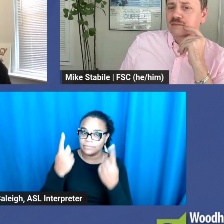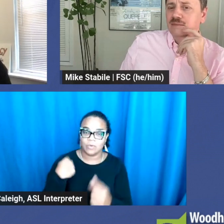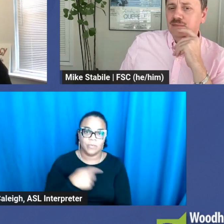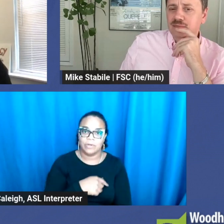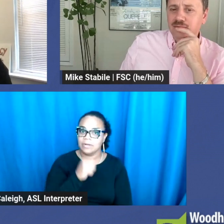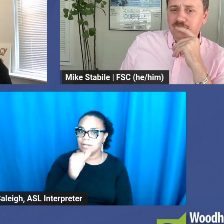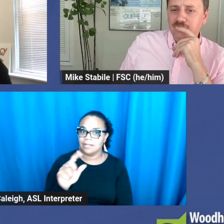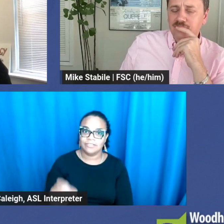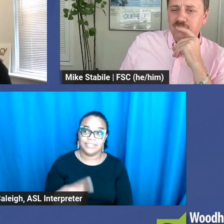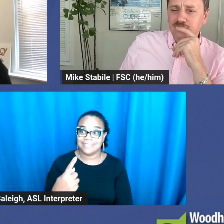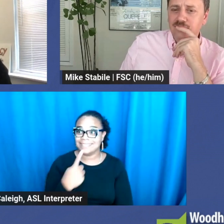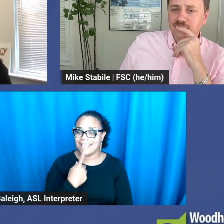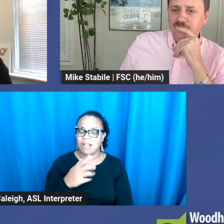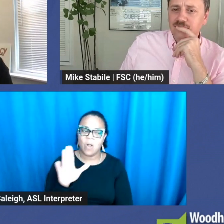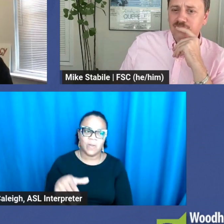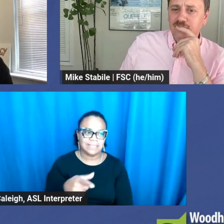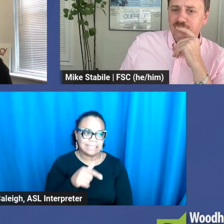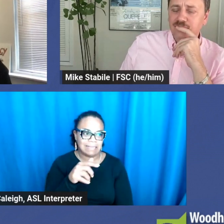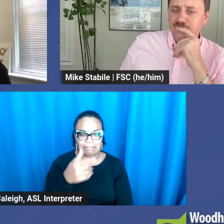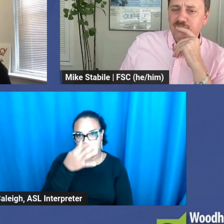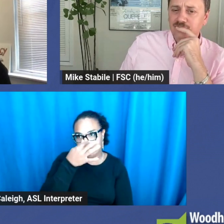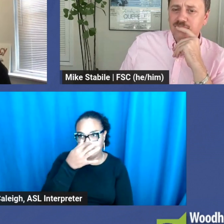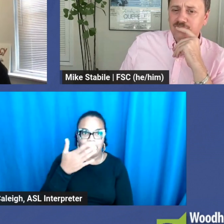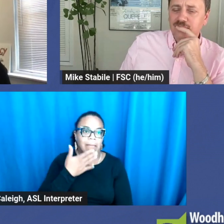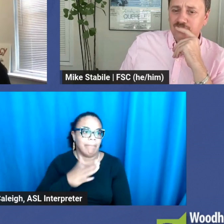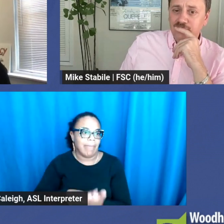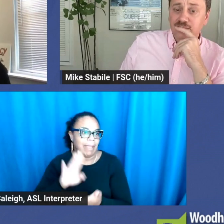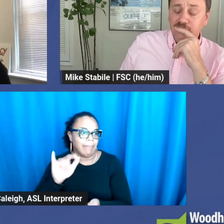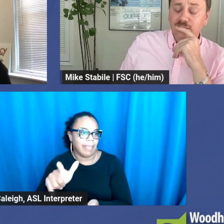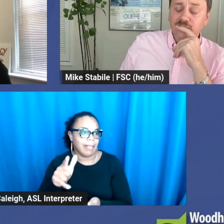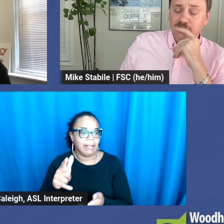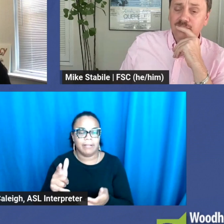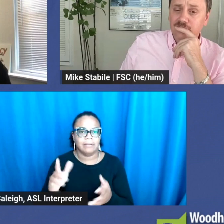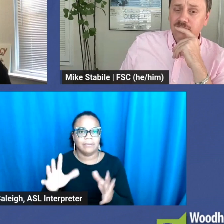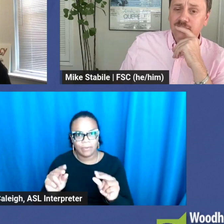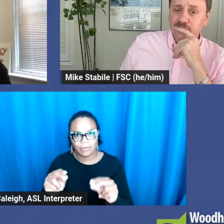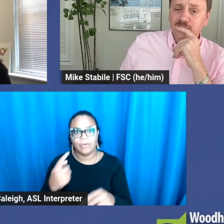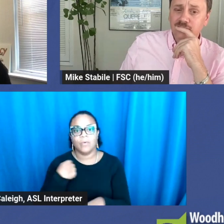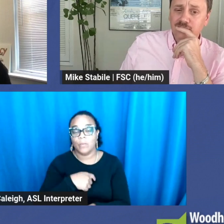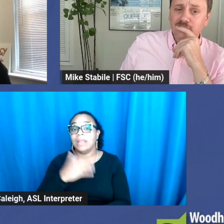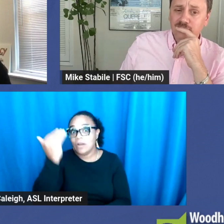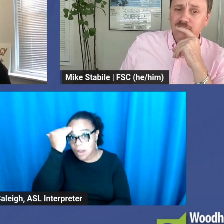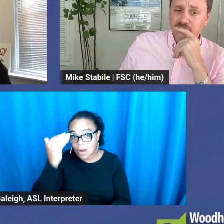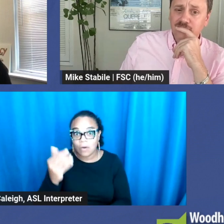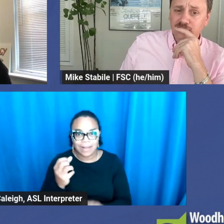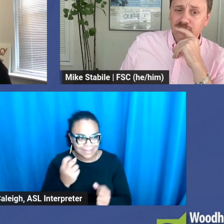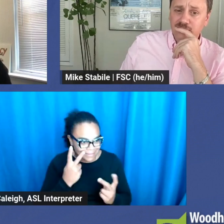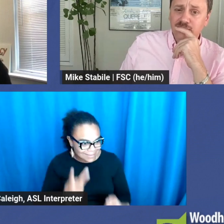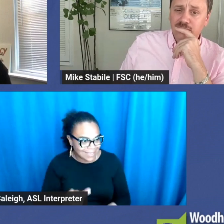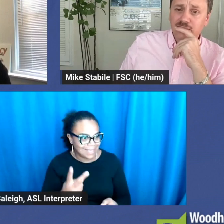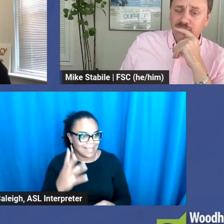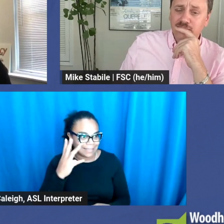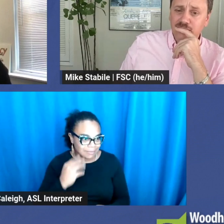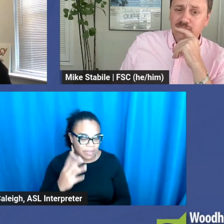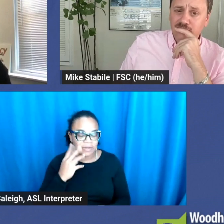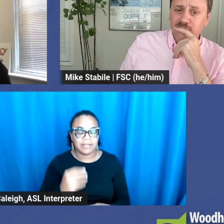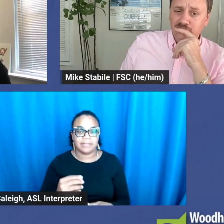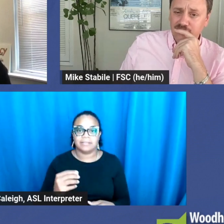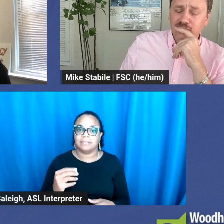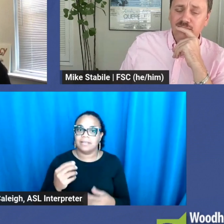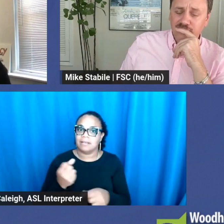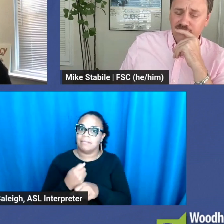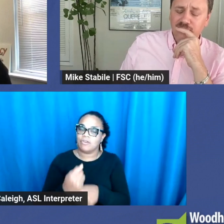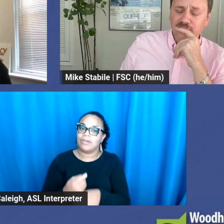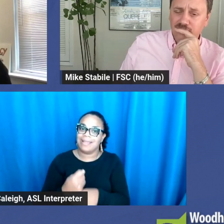just saying these are bad bills, you know, on some academic sort of framing. We know from experience what happens when you create these liability risks for